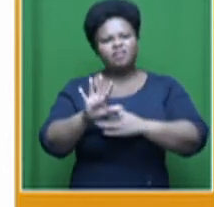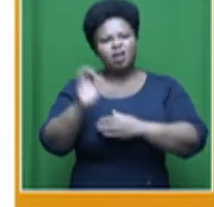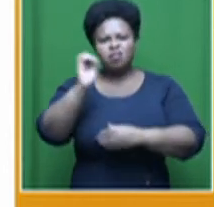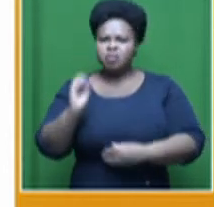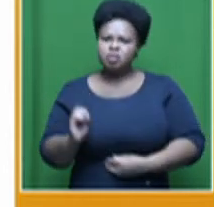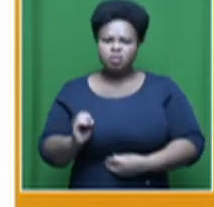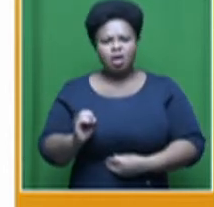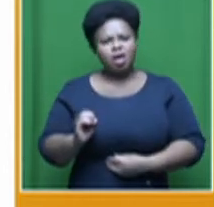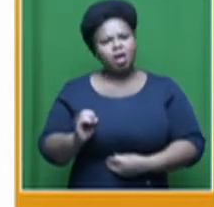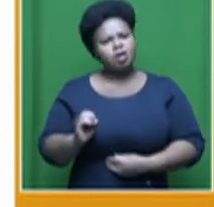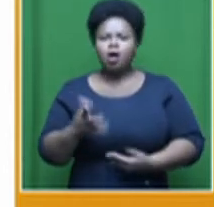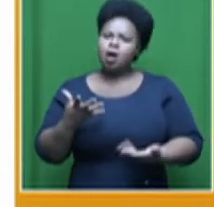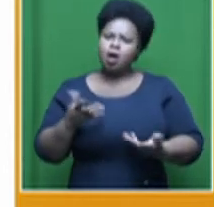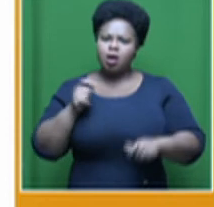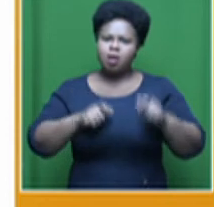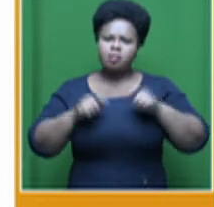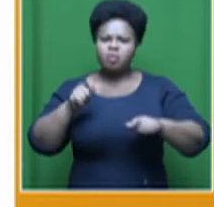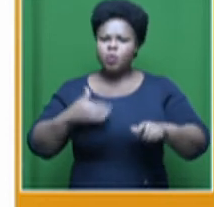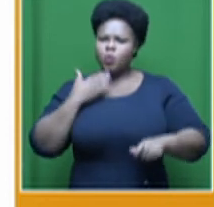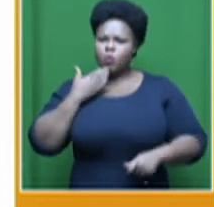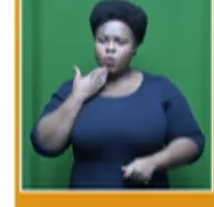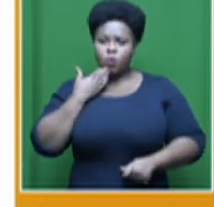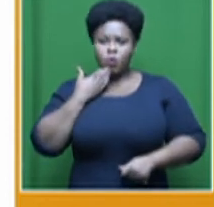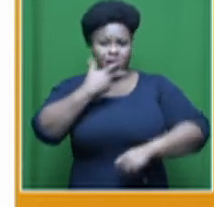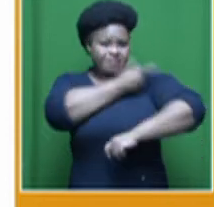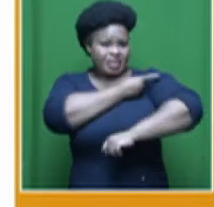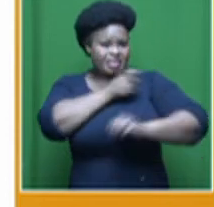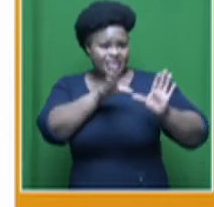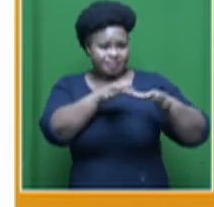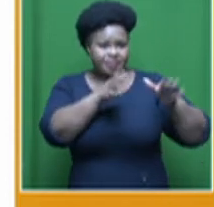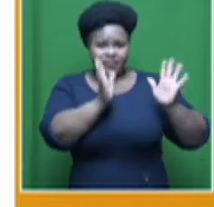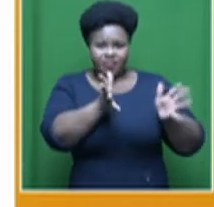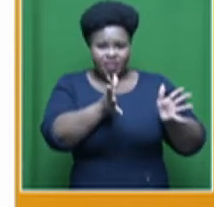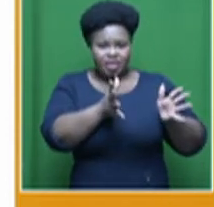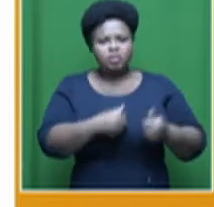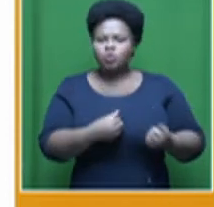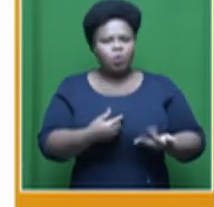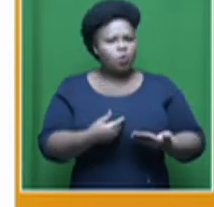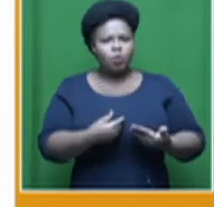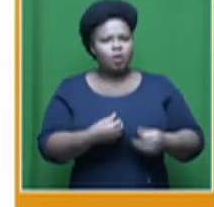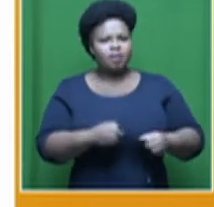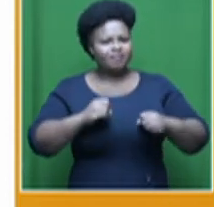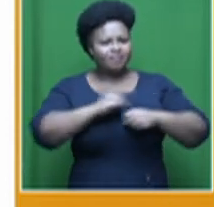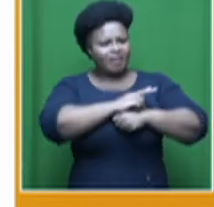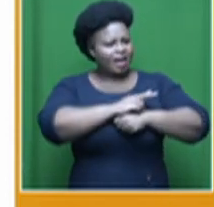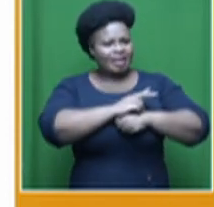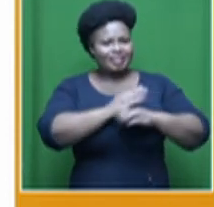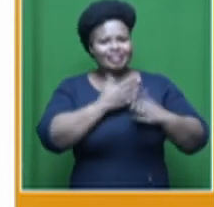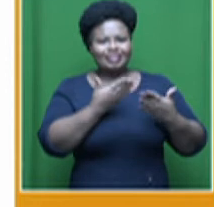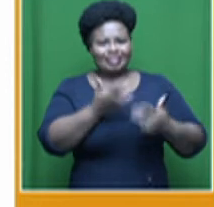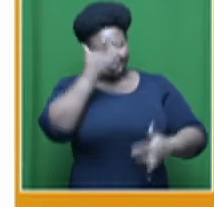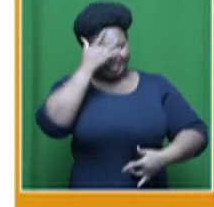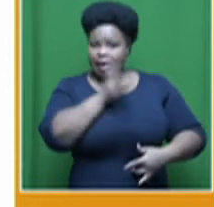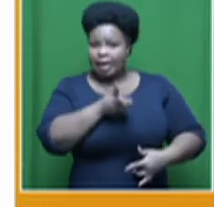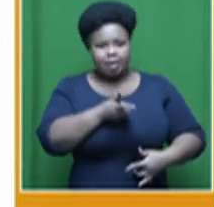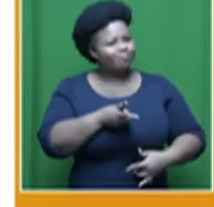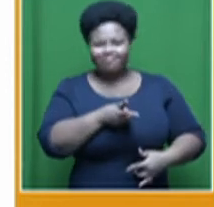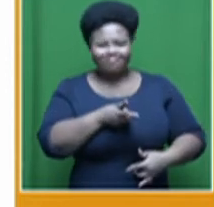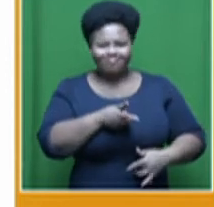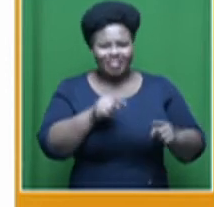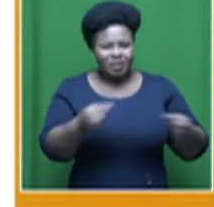likelihood of people within a vaccinated group becoming infected with the virus. And the majority of these illnesses